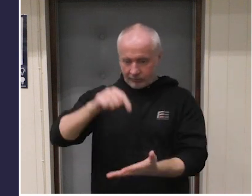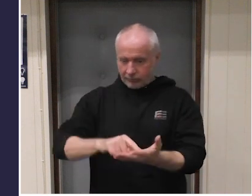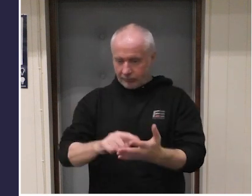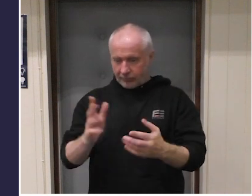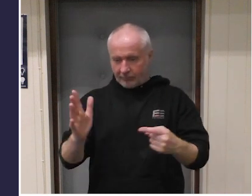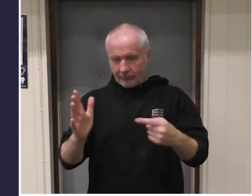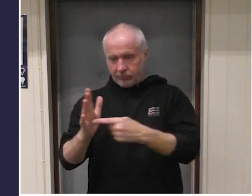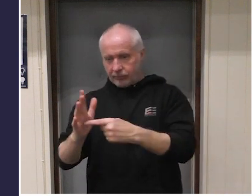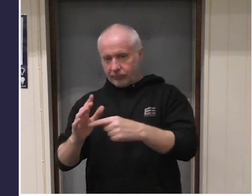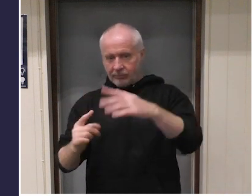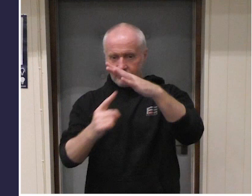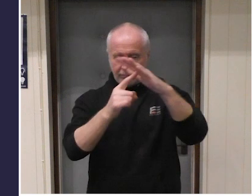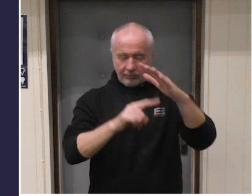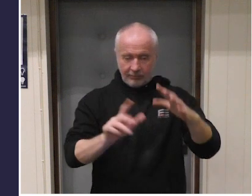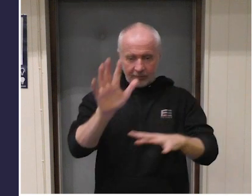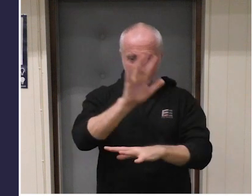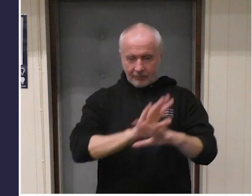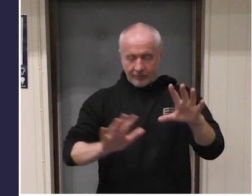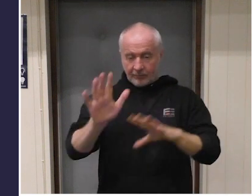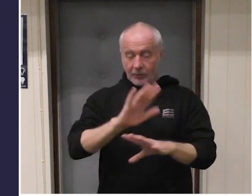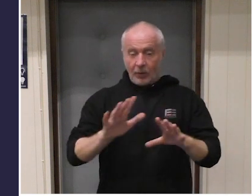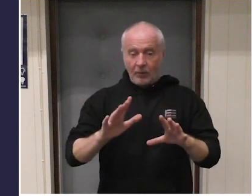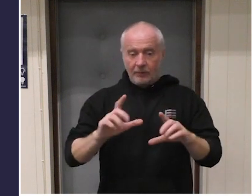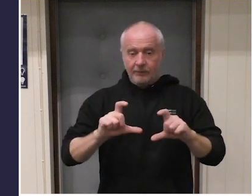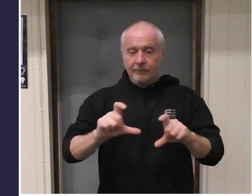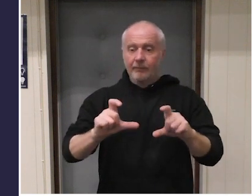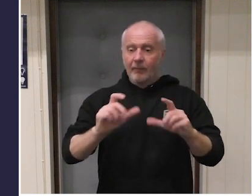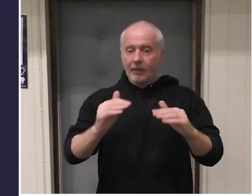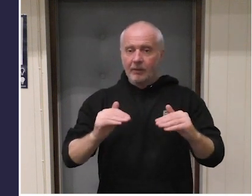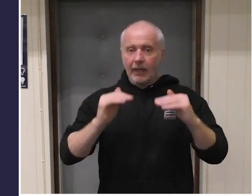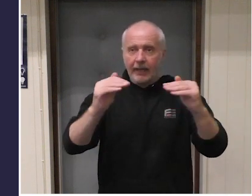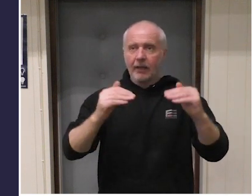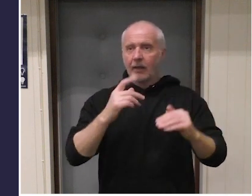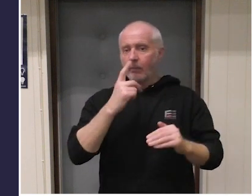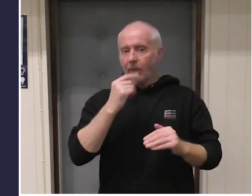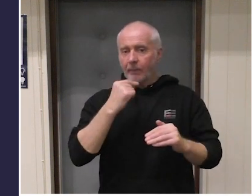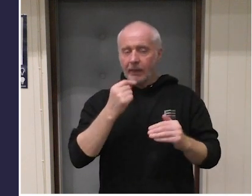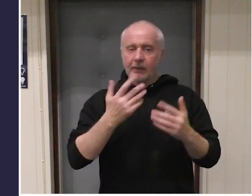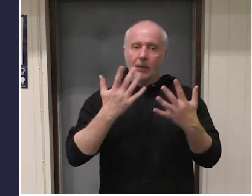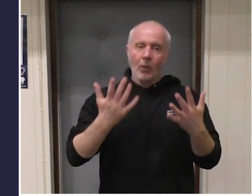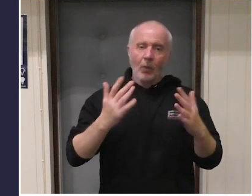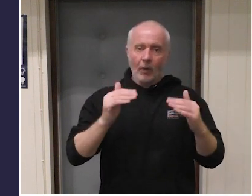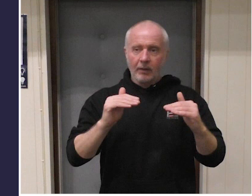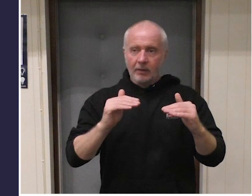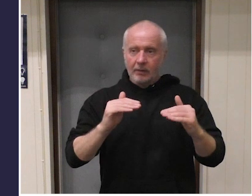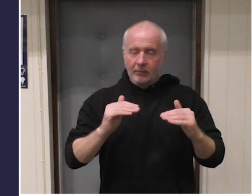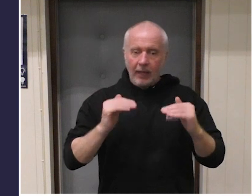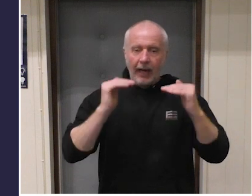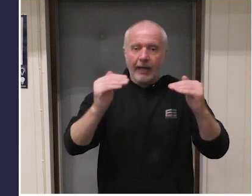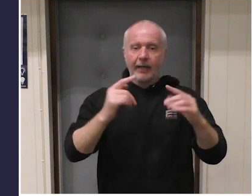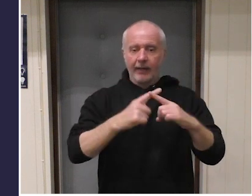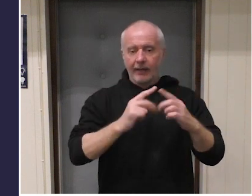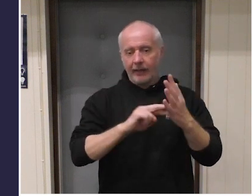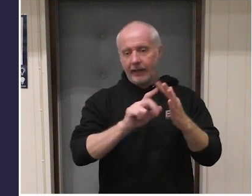So systems spontaneously evolve towards states of higher probability or higher entropy, because it's essentially easier to